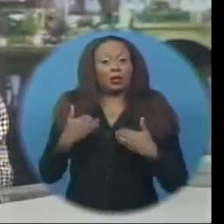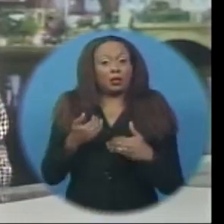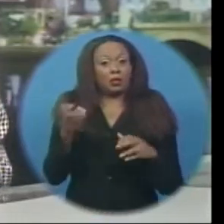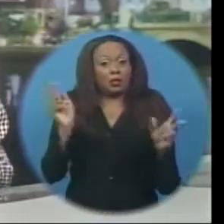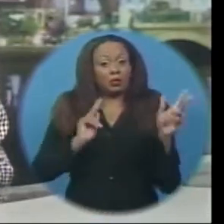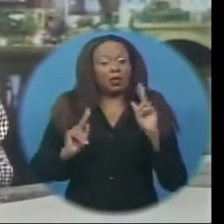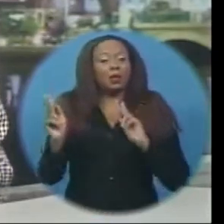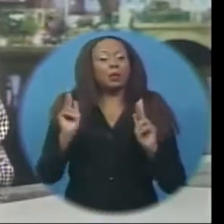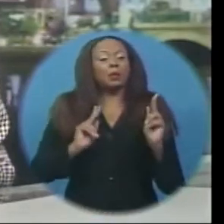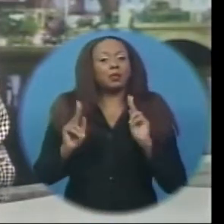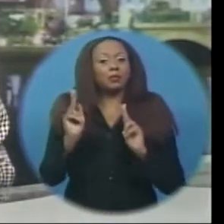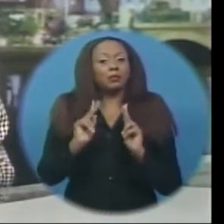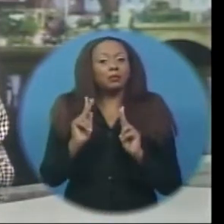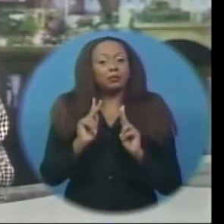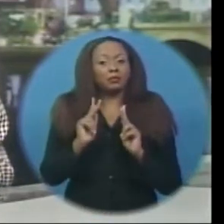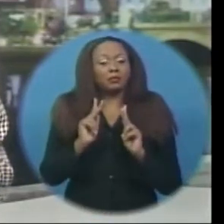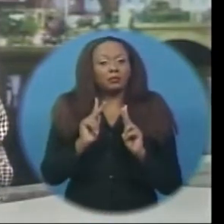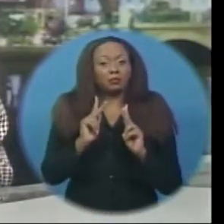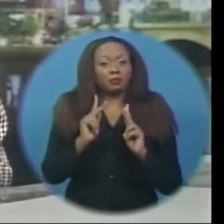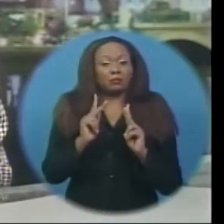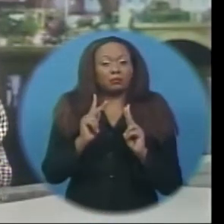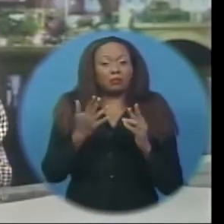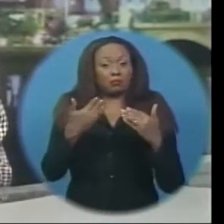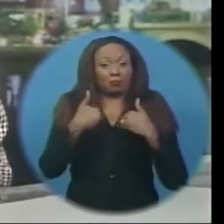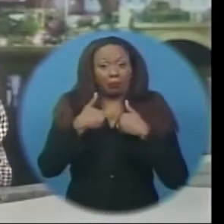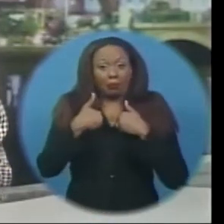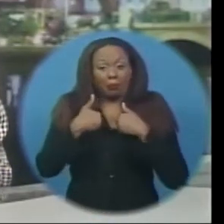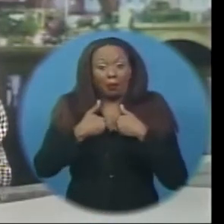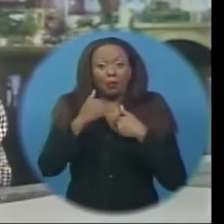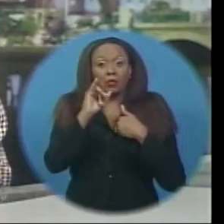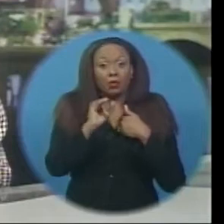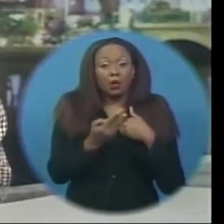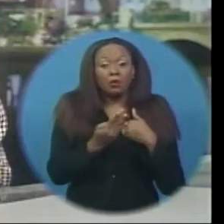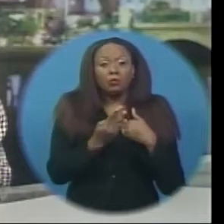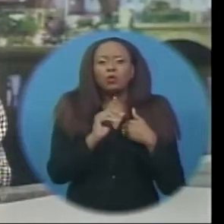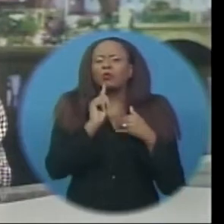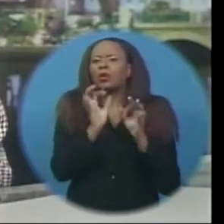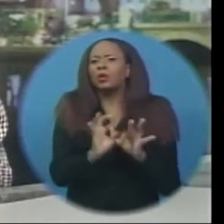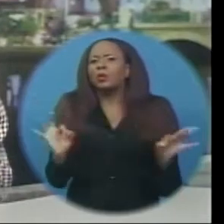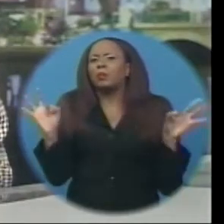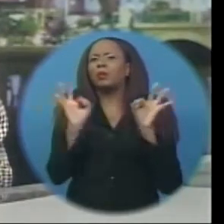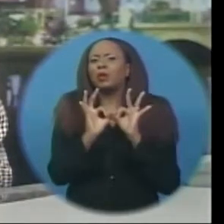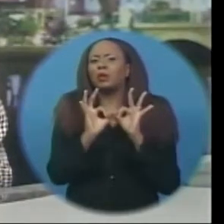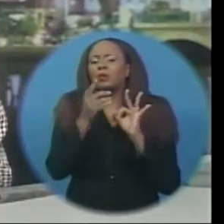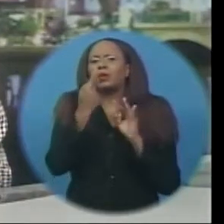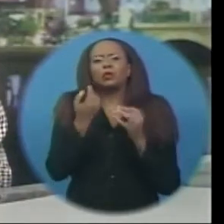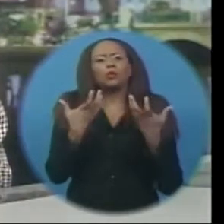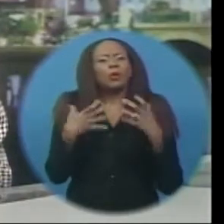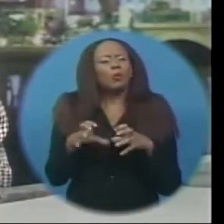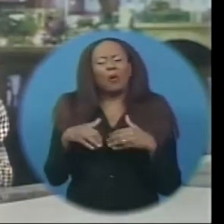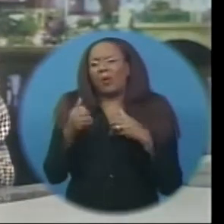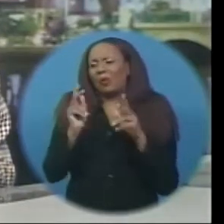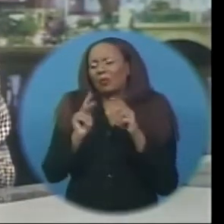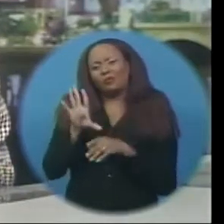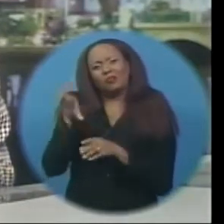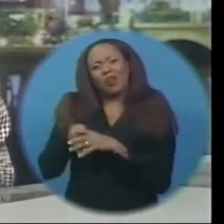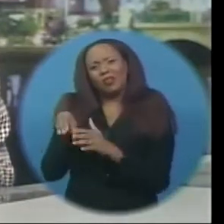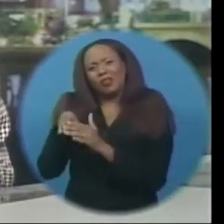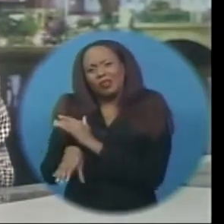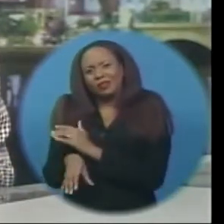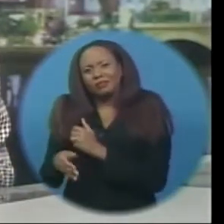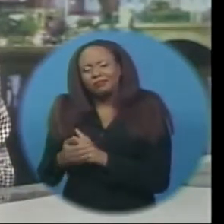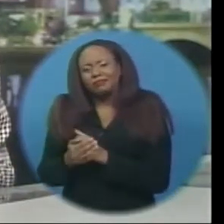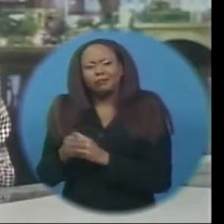employing young people as a means of keeping them away from crime will be a key topic of discussion when the Barbados Workers Union holds